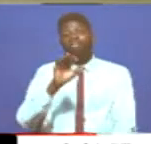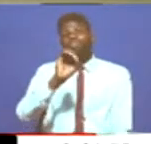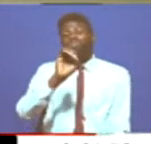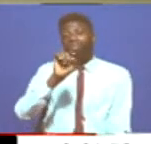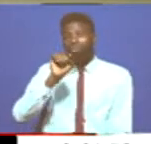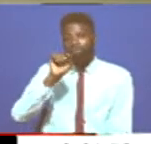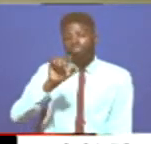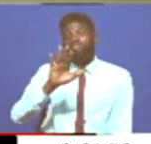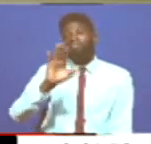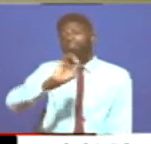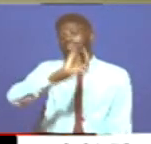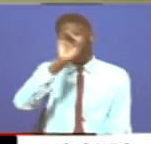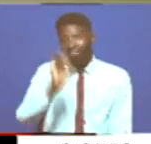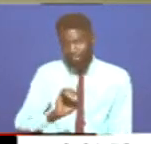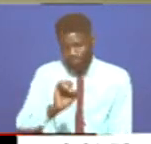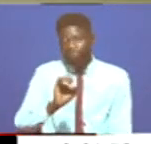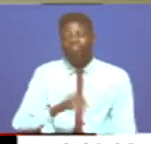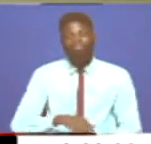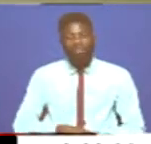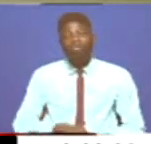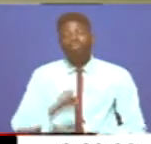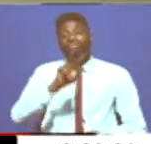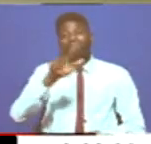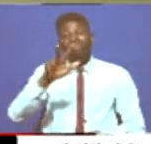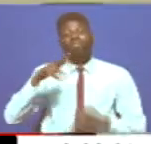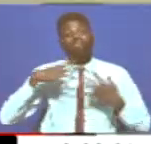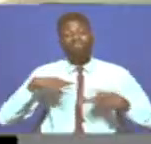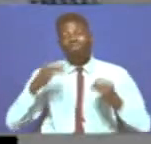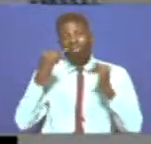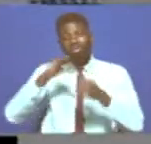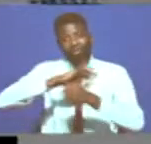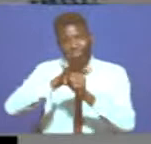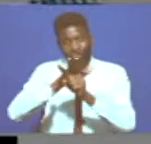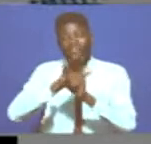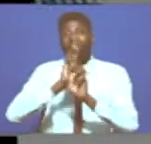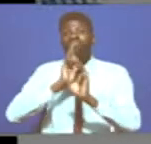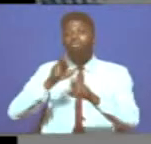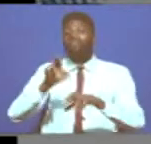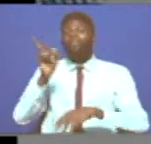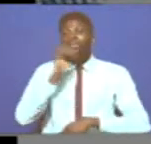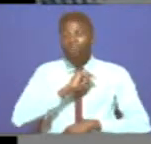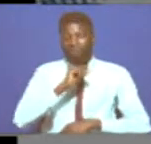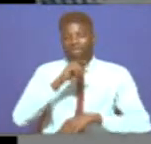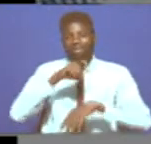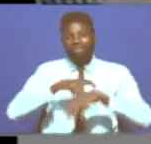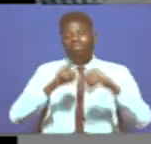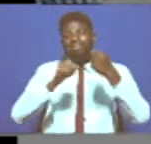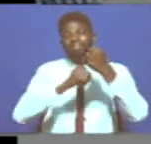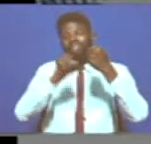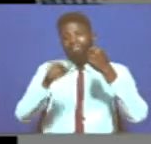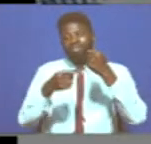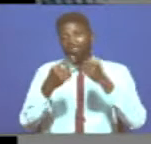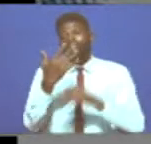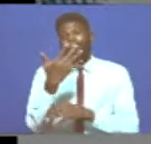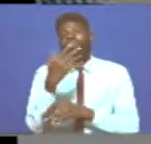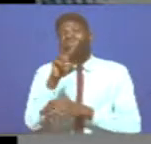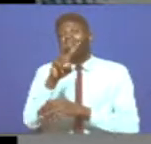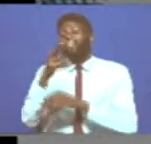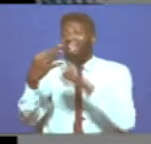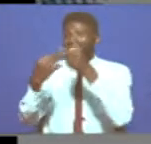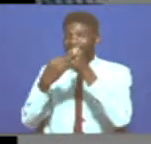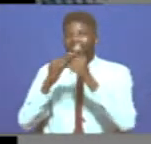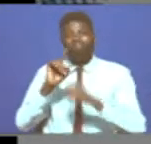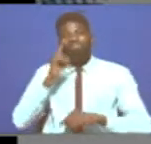0.5%. 23 new COVID-19 infections have been reported out of 6,528 samples tested in the